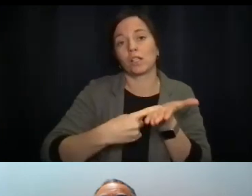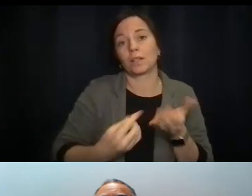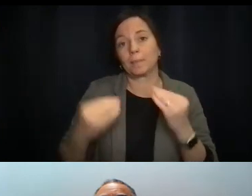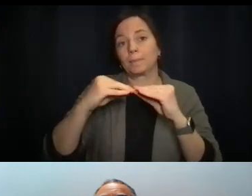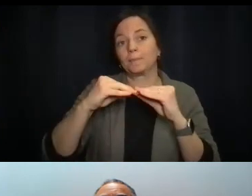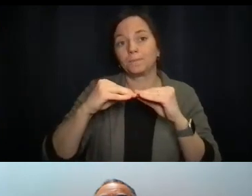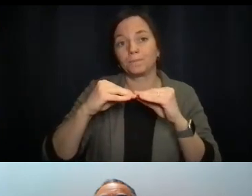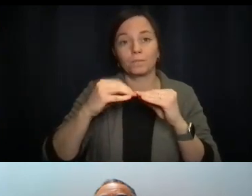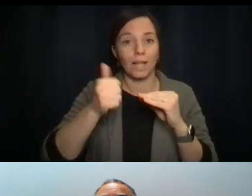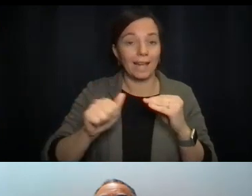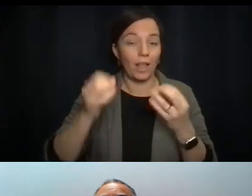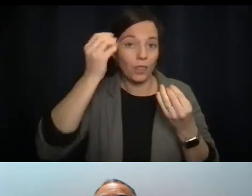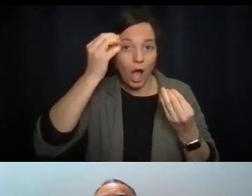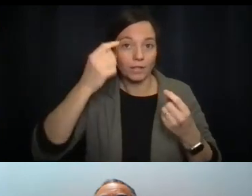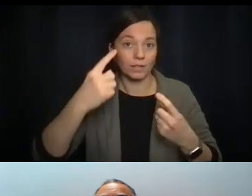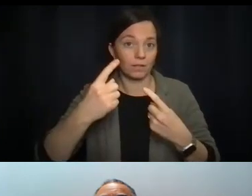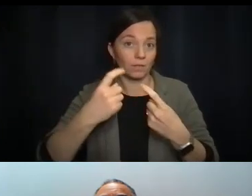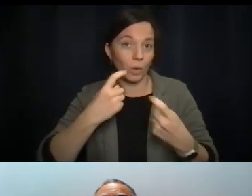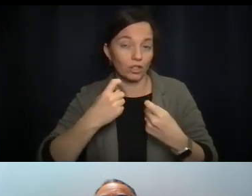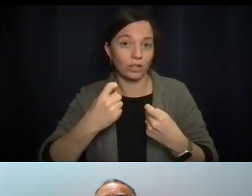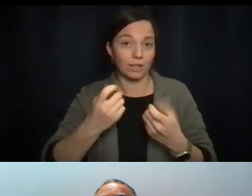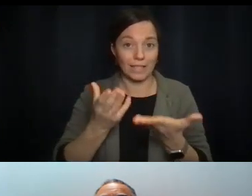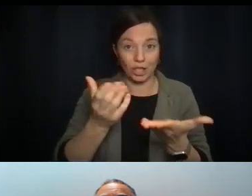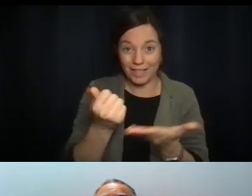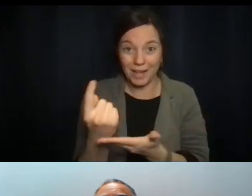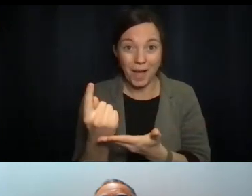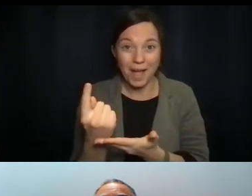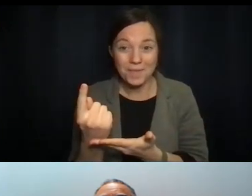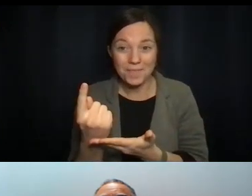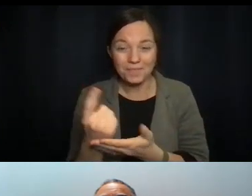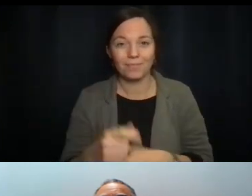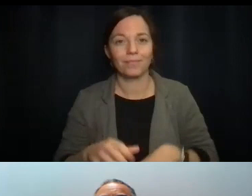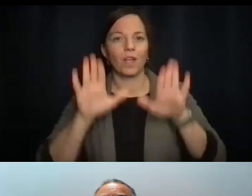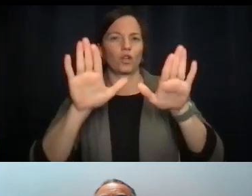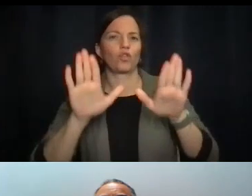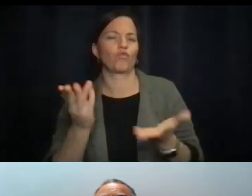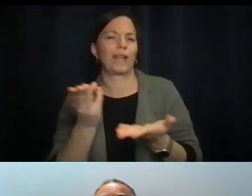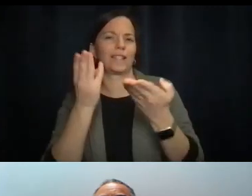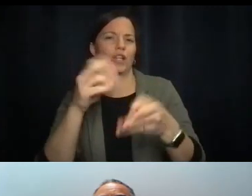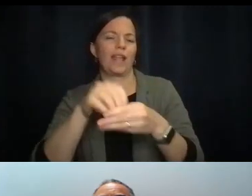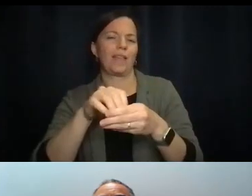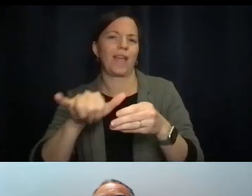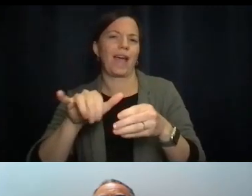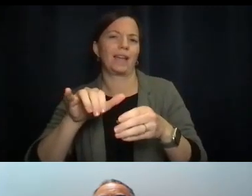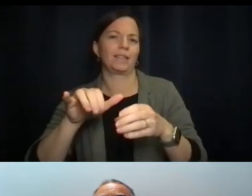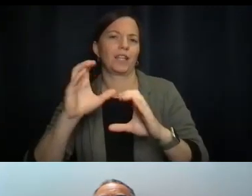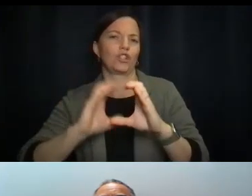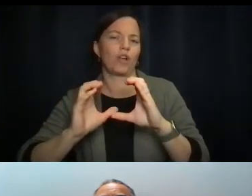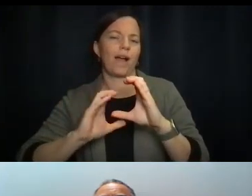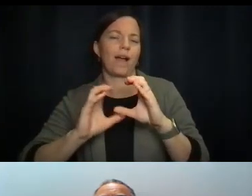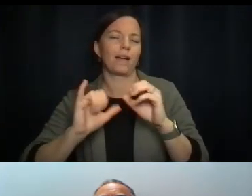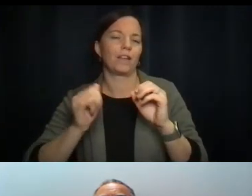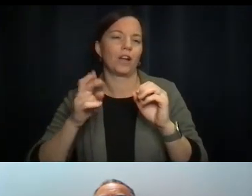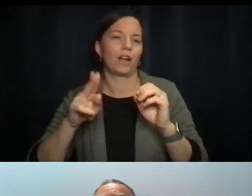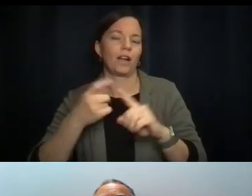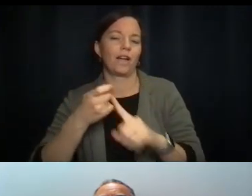Any thoughts, questions, suggestions, anybody? We had a great suggestion in the chat, Jarek, from